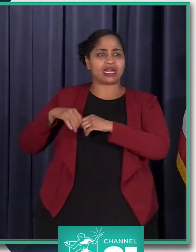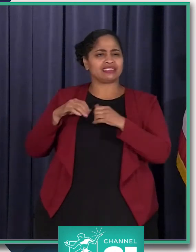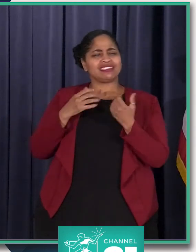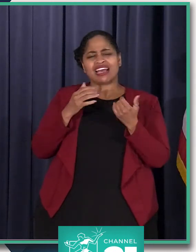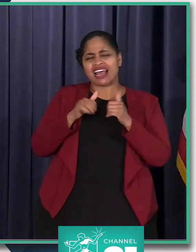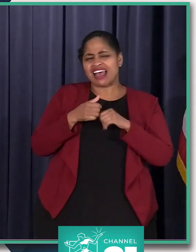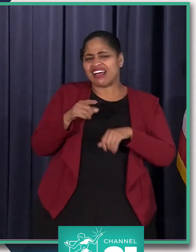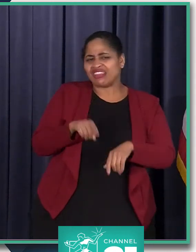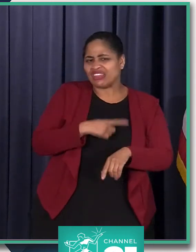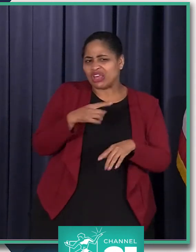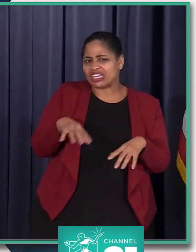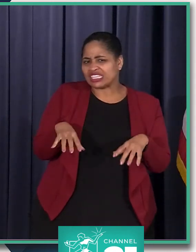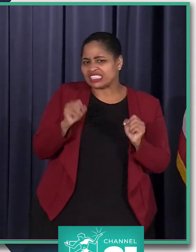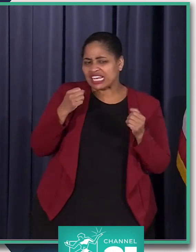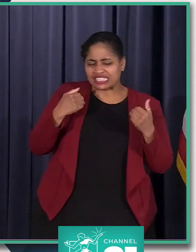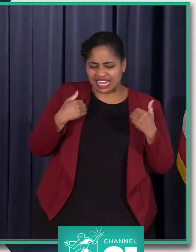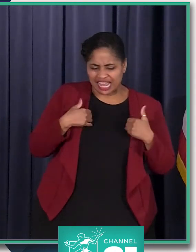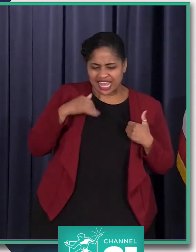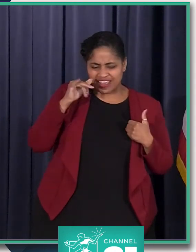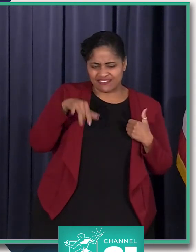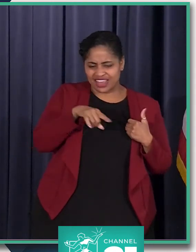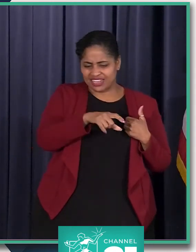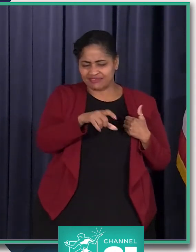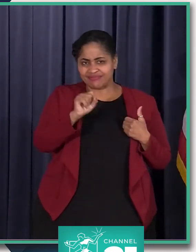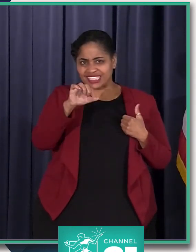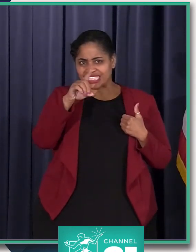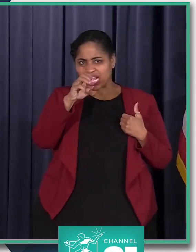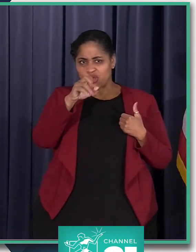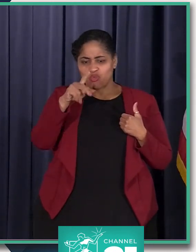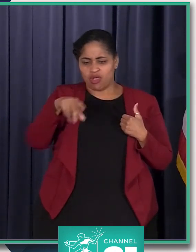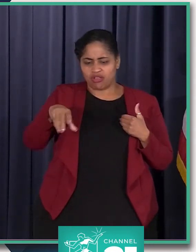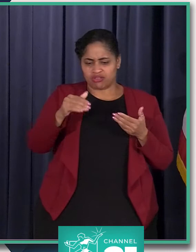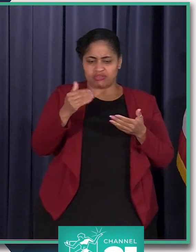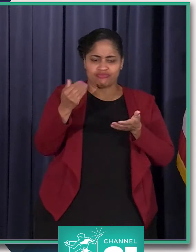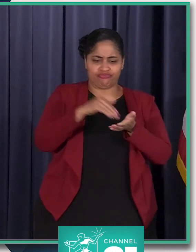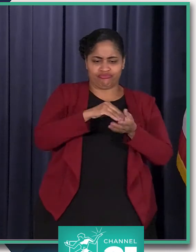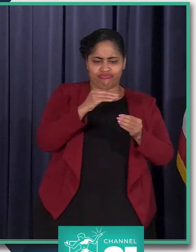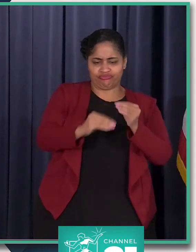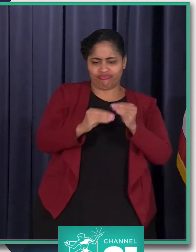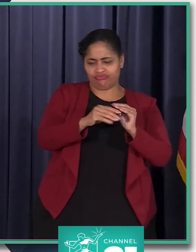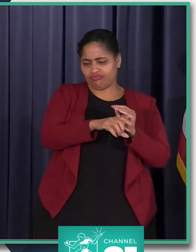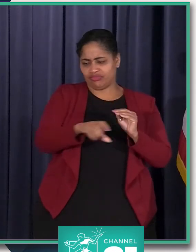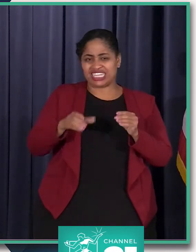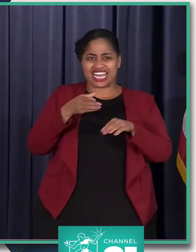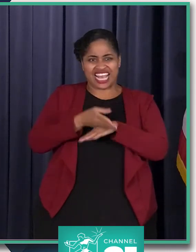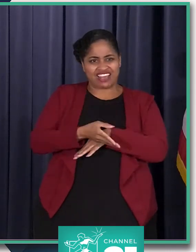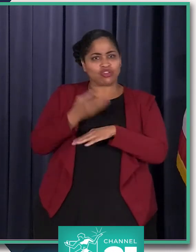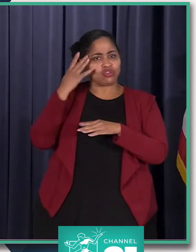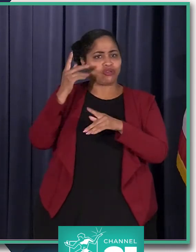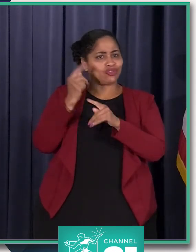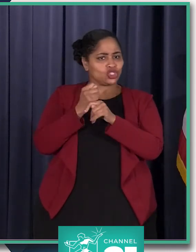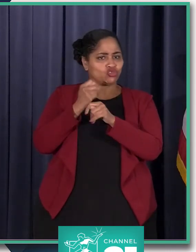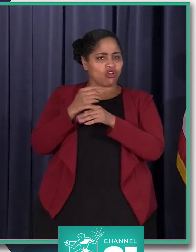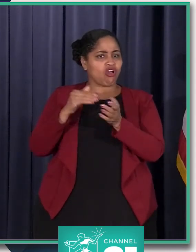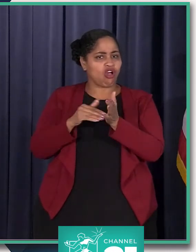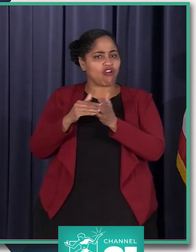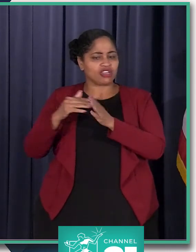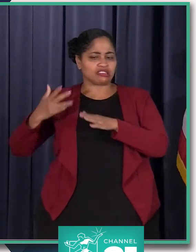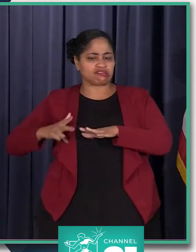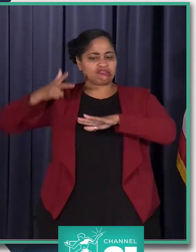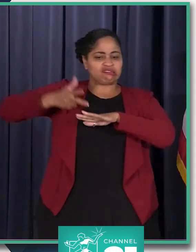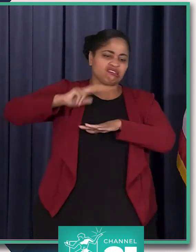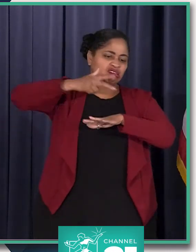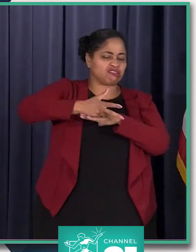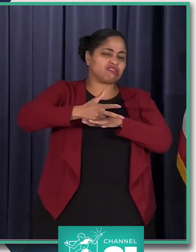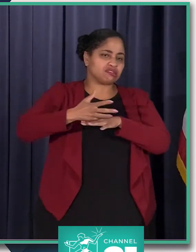how long does it take to have the sidewalks repaved after, because you know the trucks oftentimes break up the